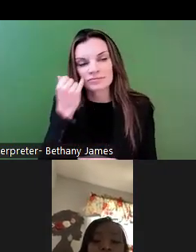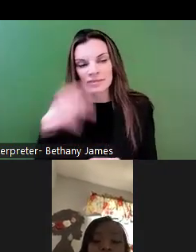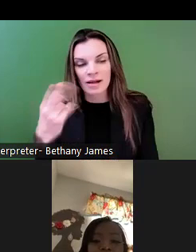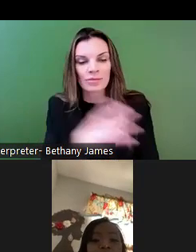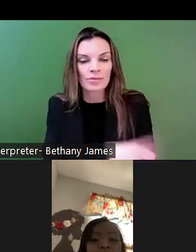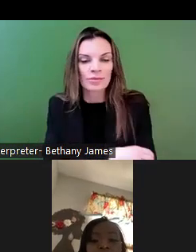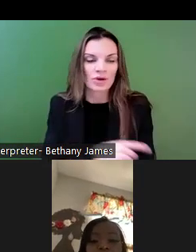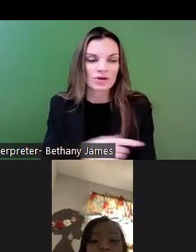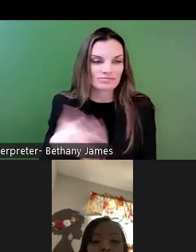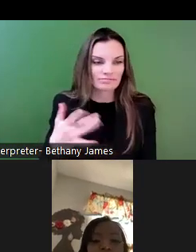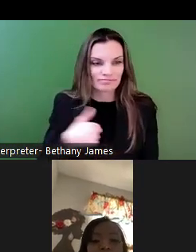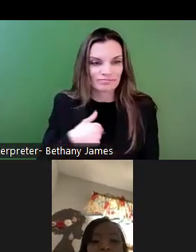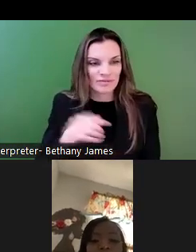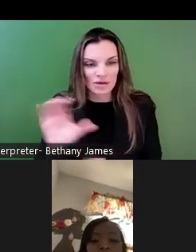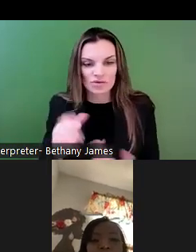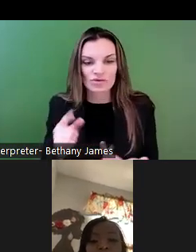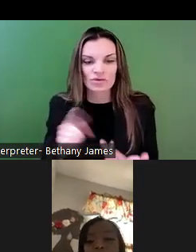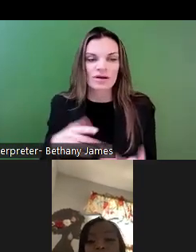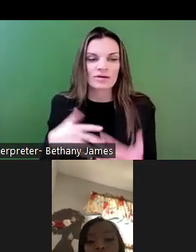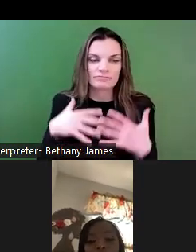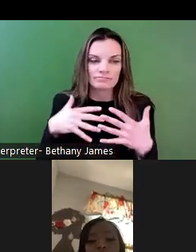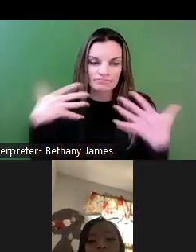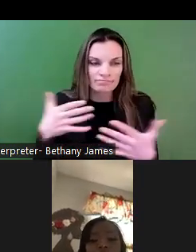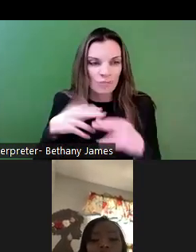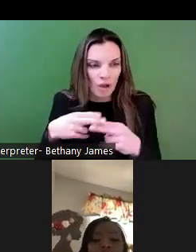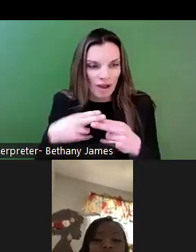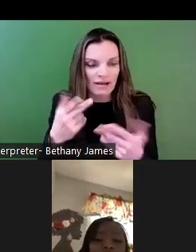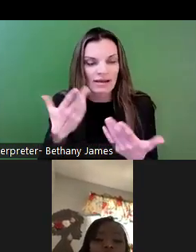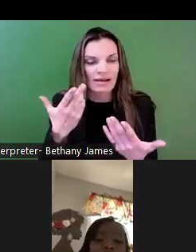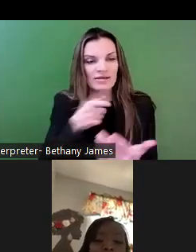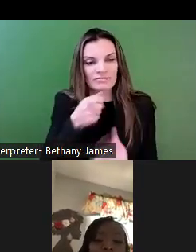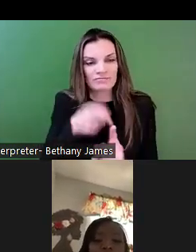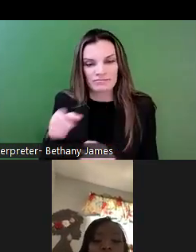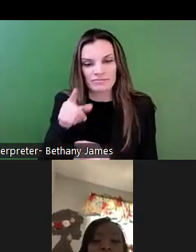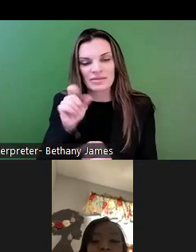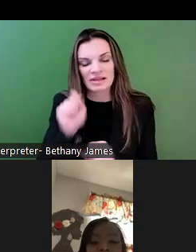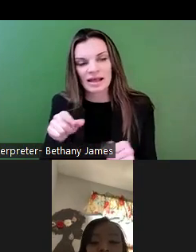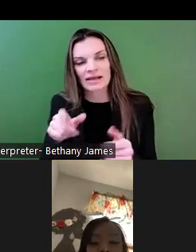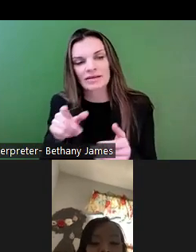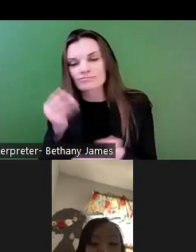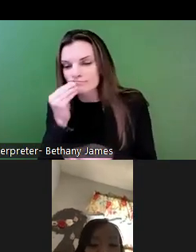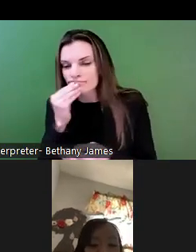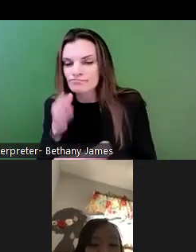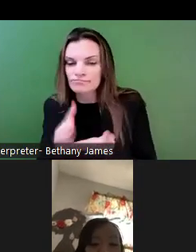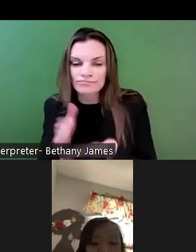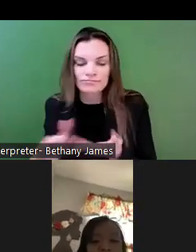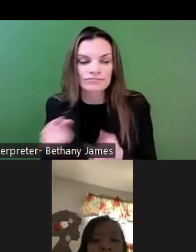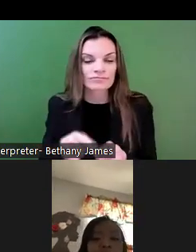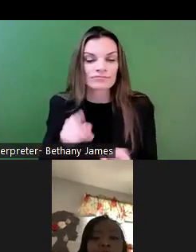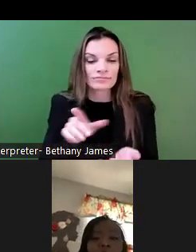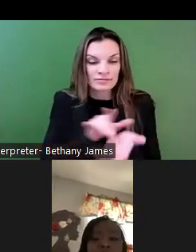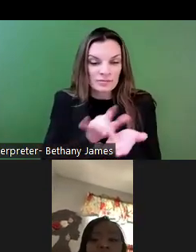cholesterol, obesity. Those are things that we can manage medically, and with lifestyle changes, dietary changes, medications that help reduce your blood